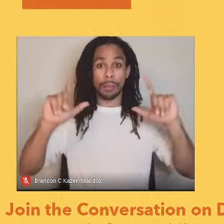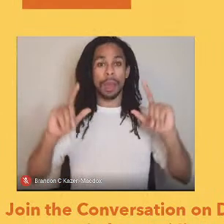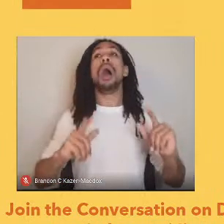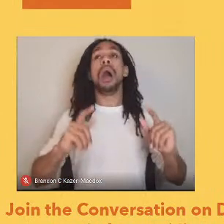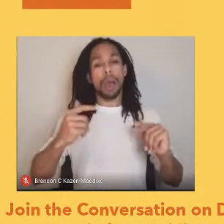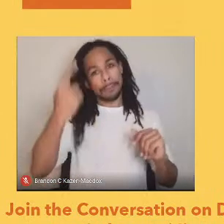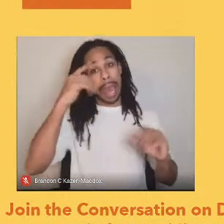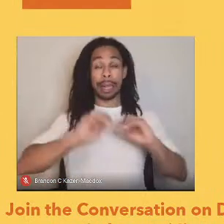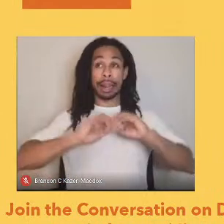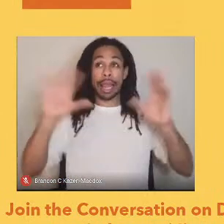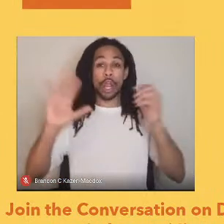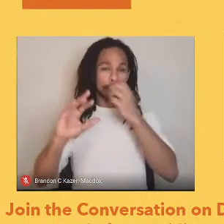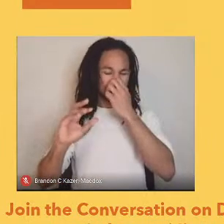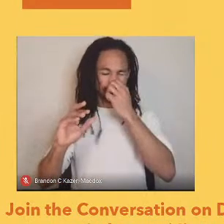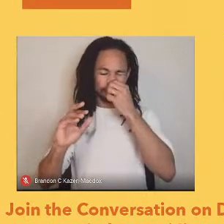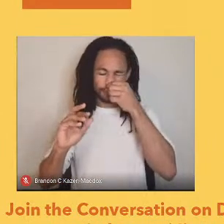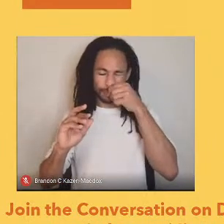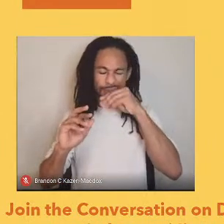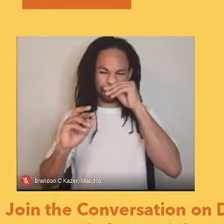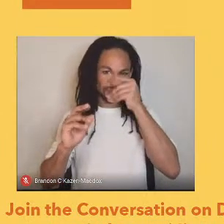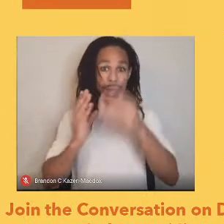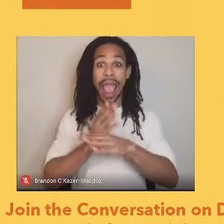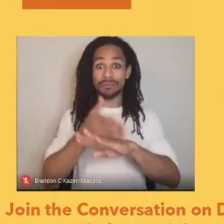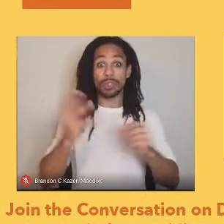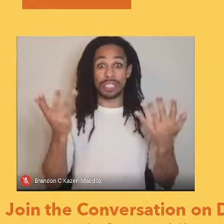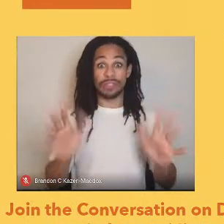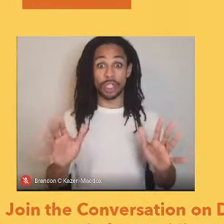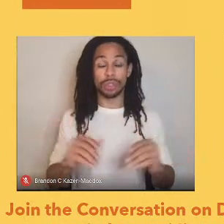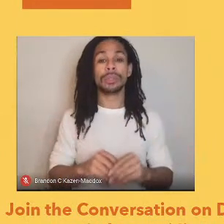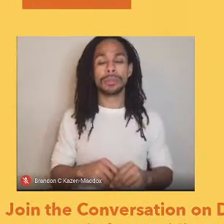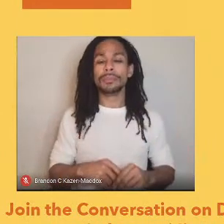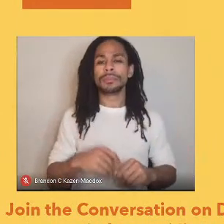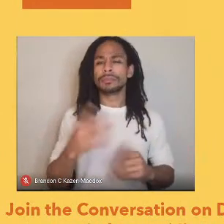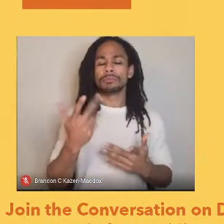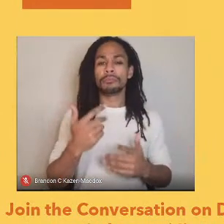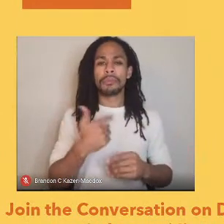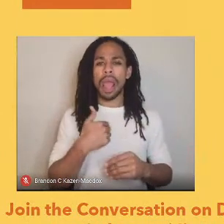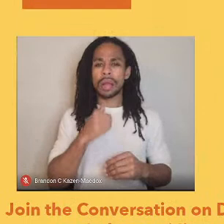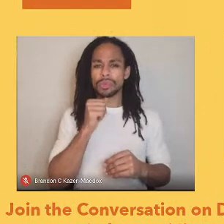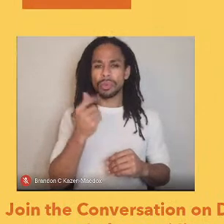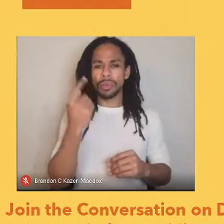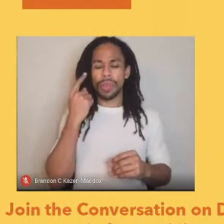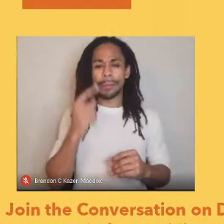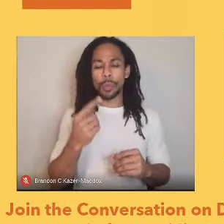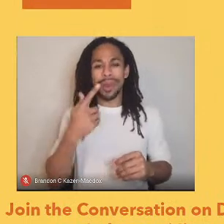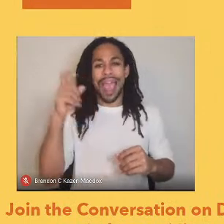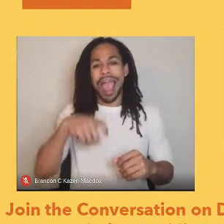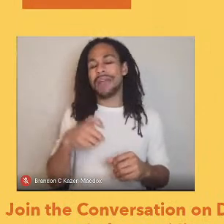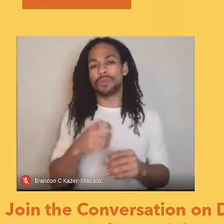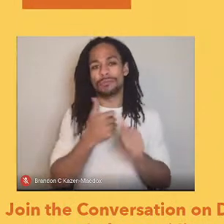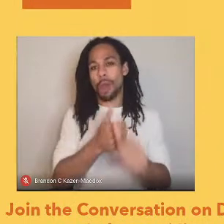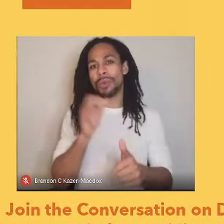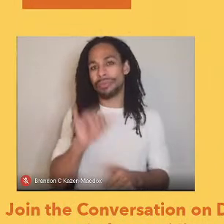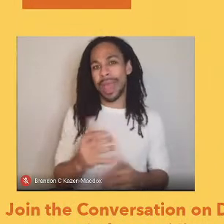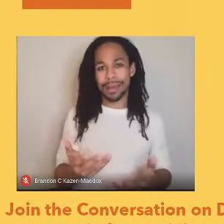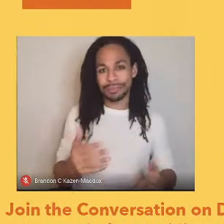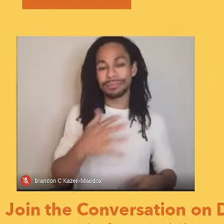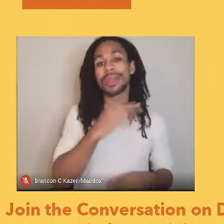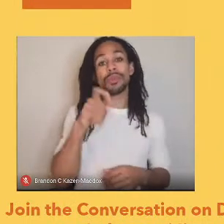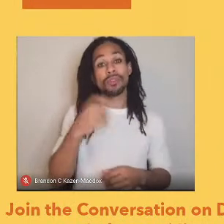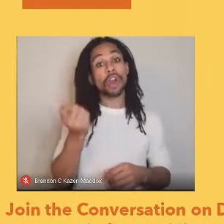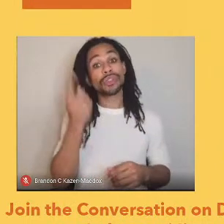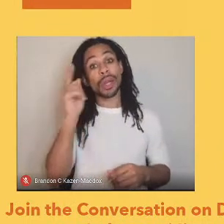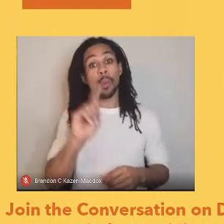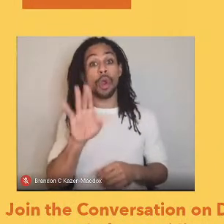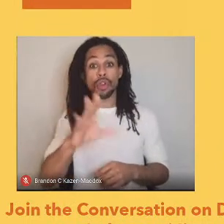mind afterward. But there's really no trick I think we can do to kind of get around that. I think it's really just understanding where your head